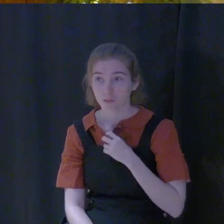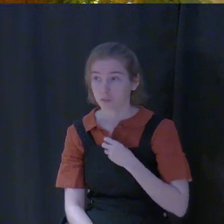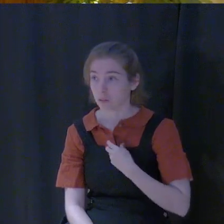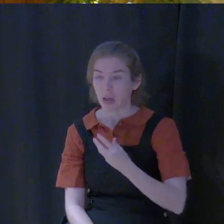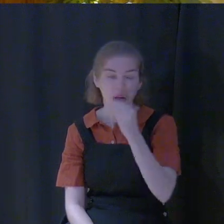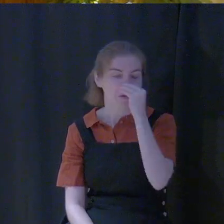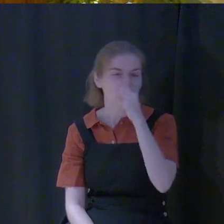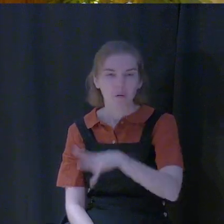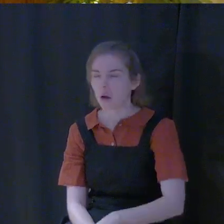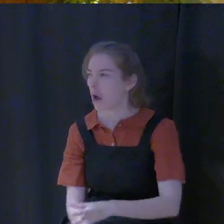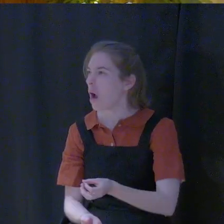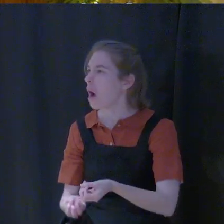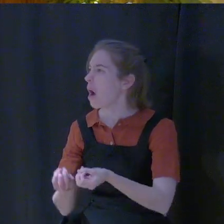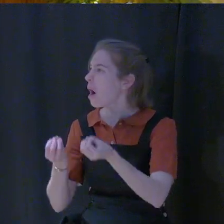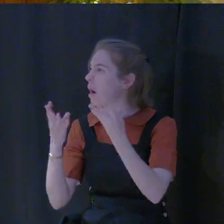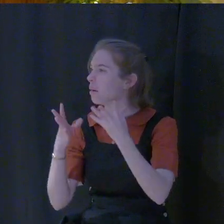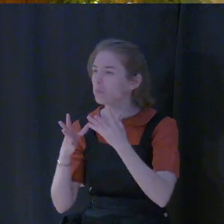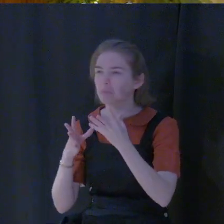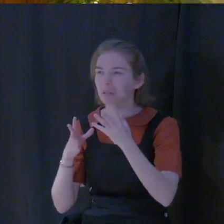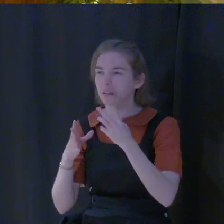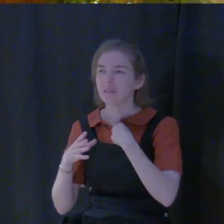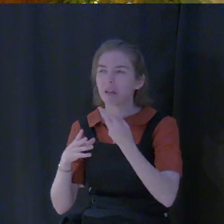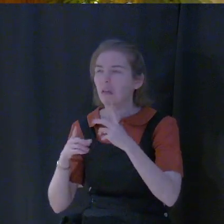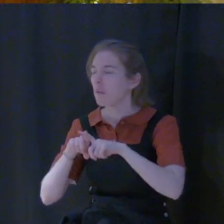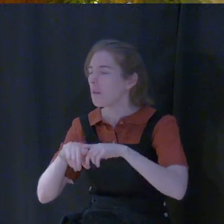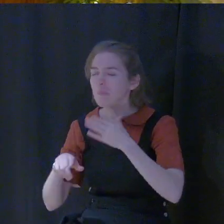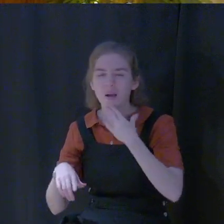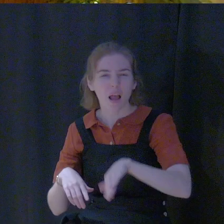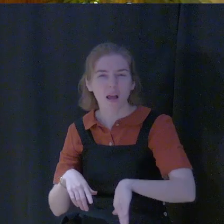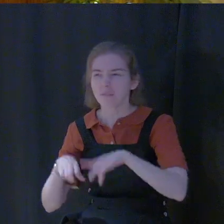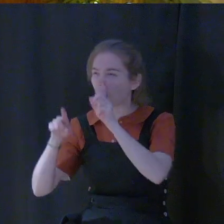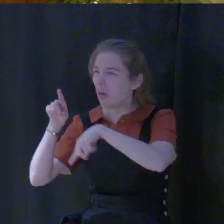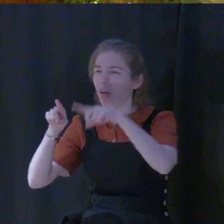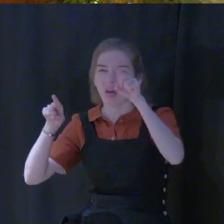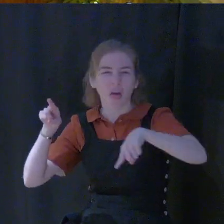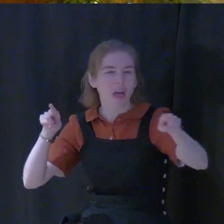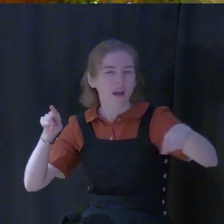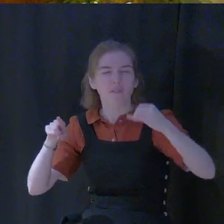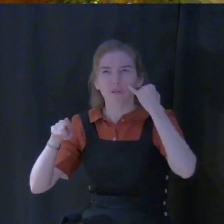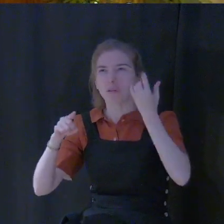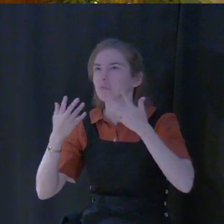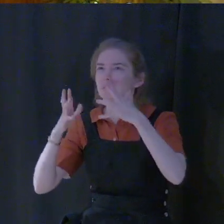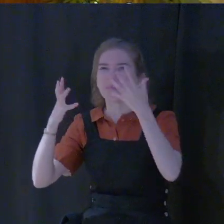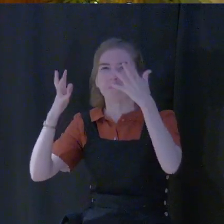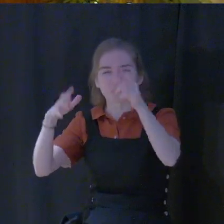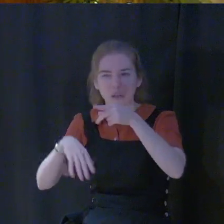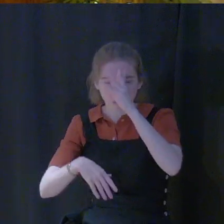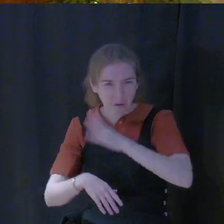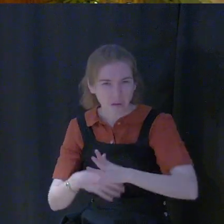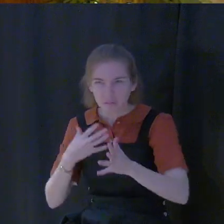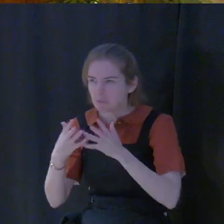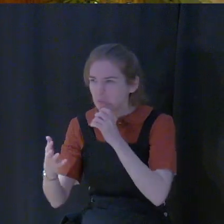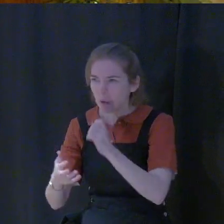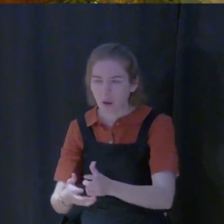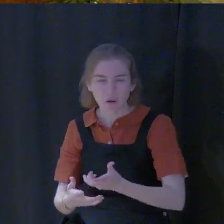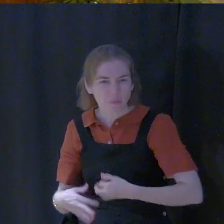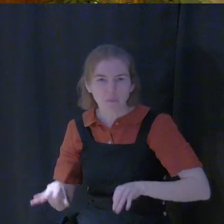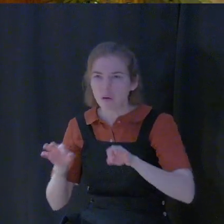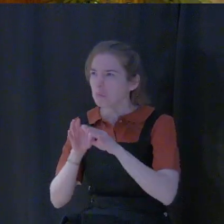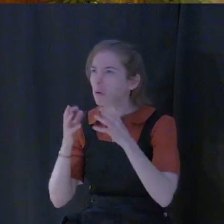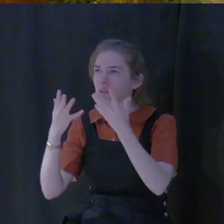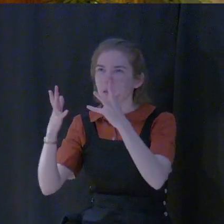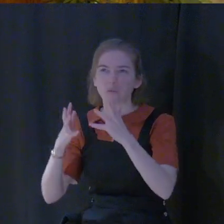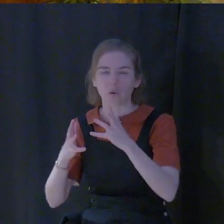I don't care how many notes you're off key. I don't care where you are. If you're singing to God, it does not matter. Make a